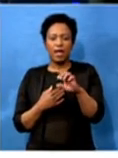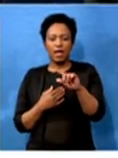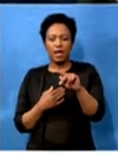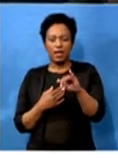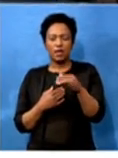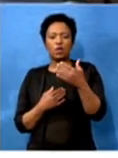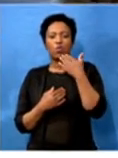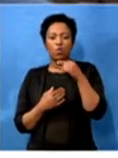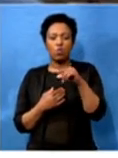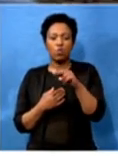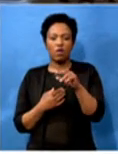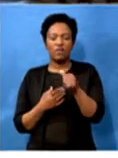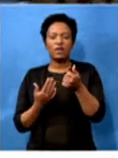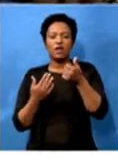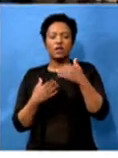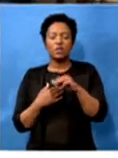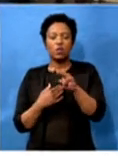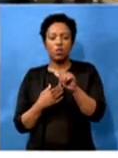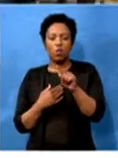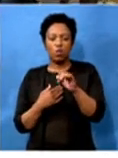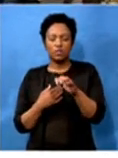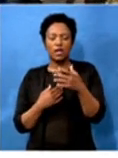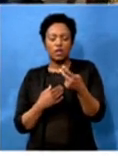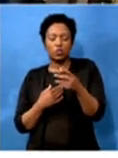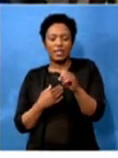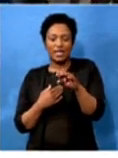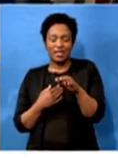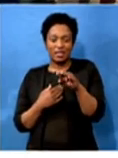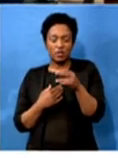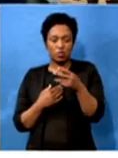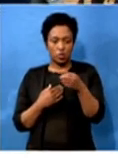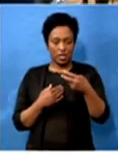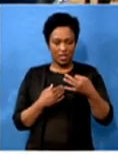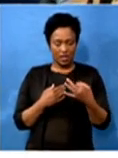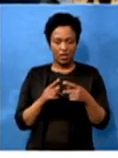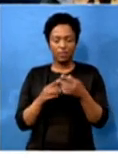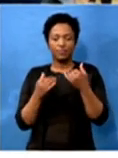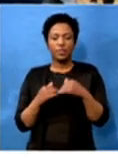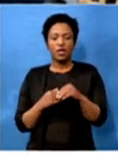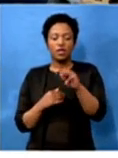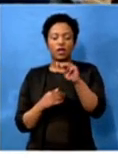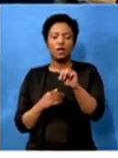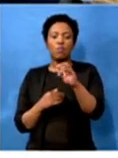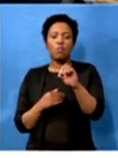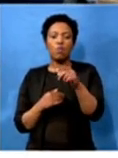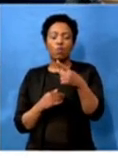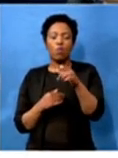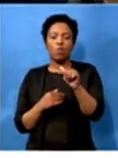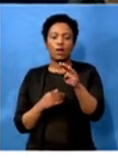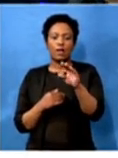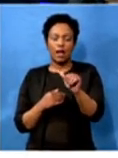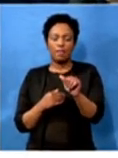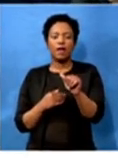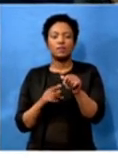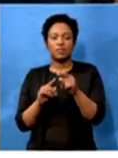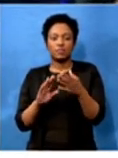Walter Sisulu, the 5th of May, 2003. Raymond Mhlaba, February the 20th, 2005. Then, of course, our former